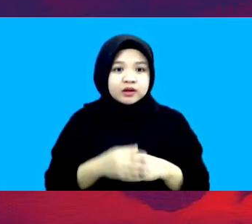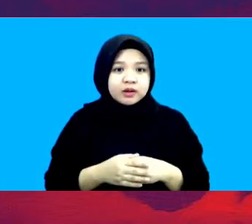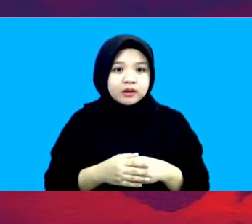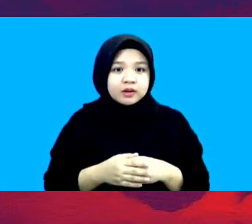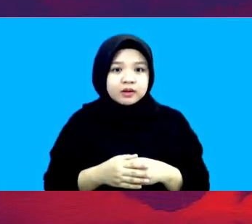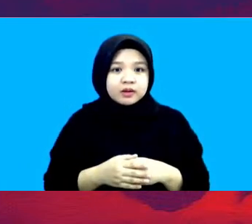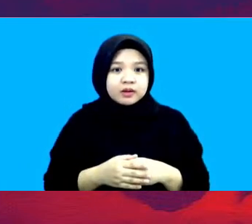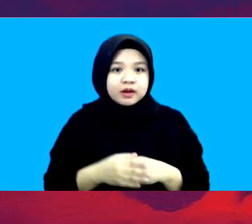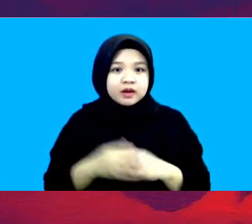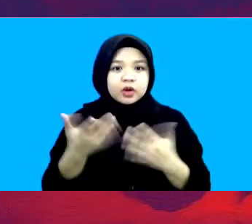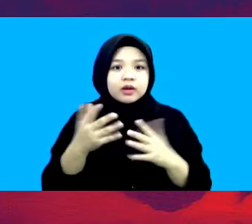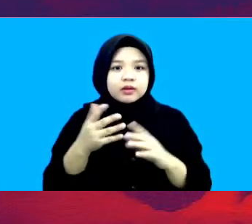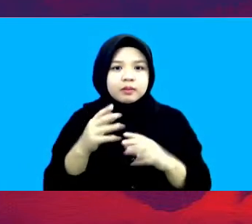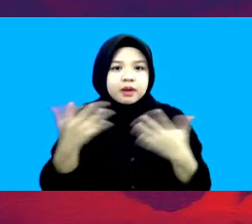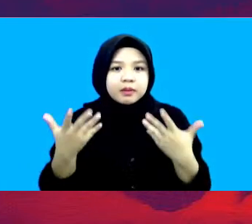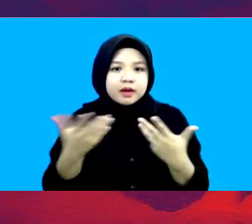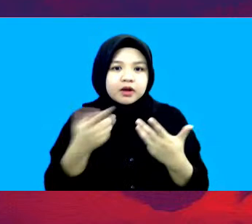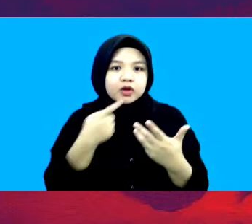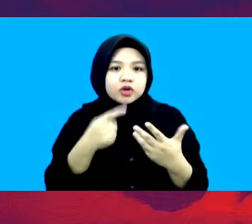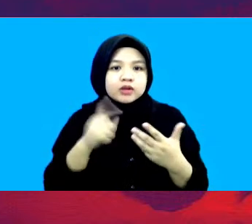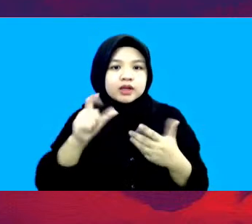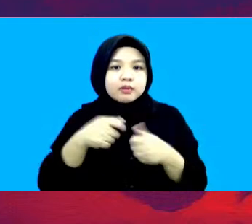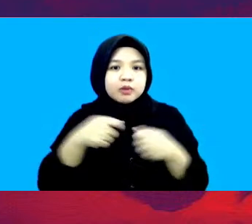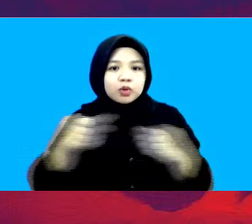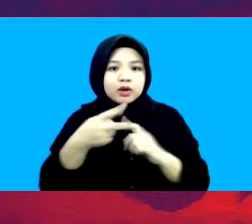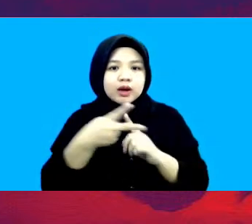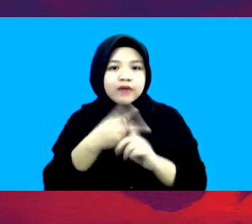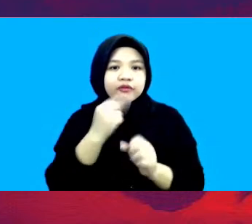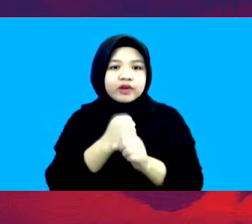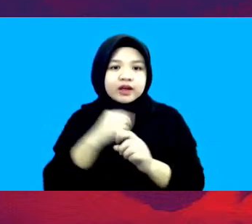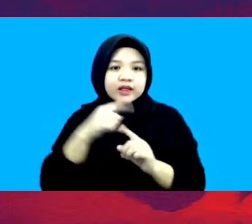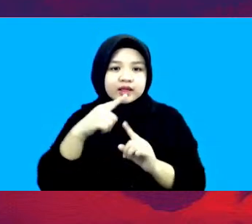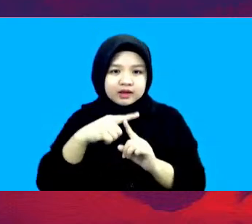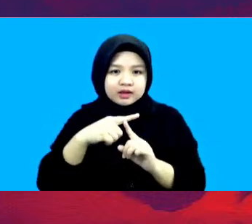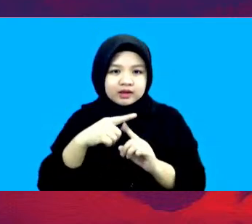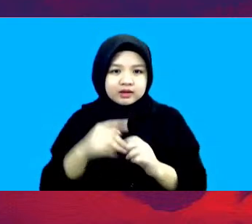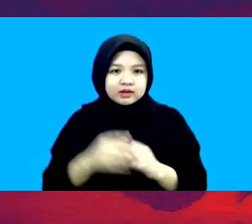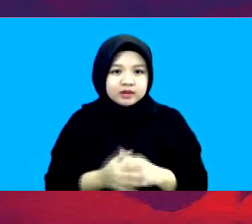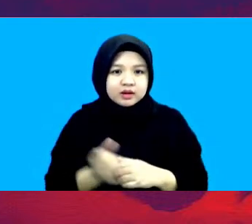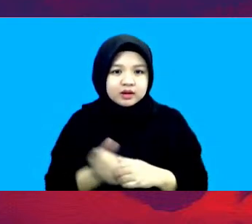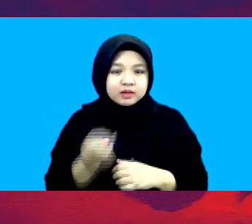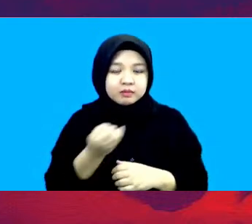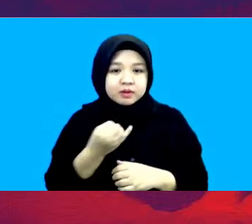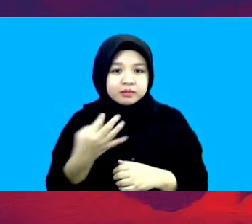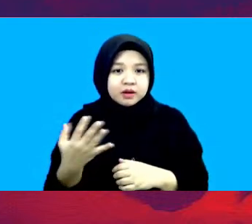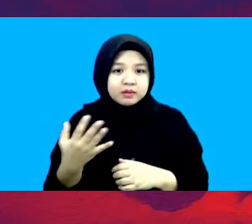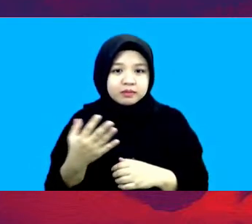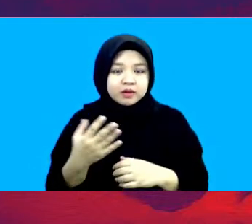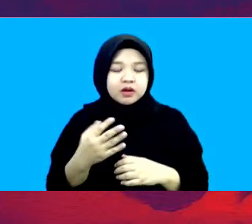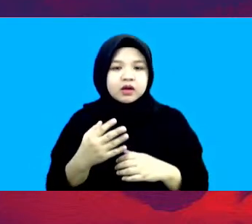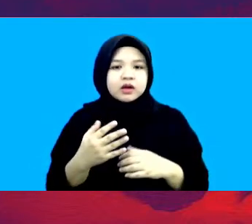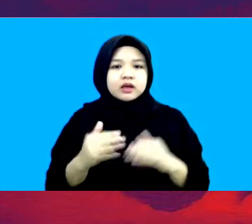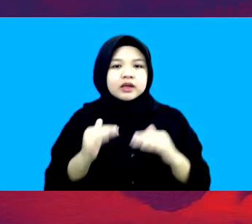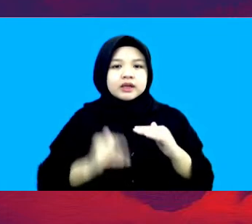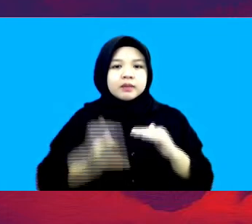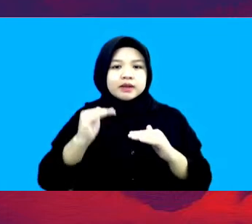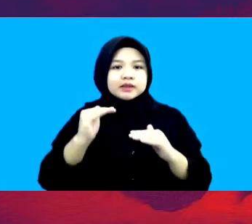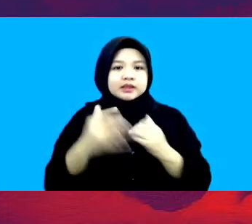greater inequality now, or maybe there's this part of the region or this part of the country needs more